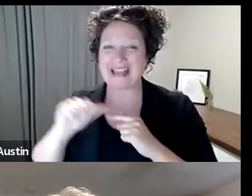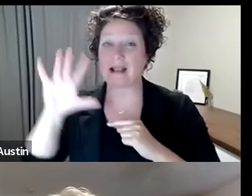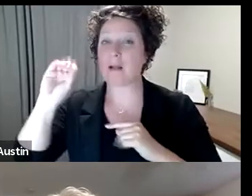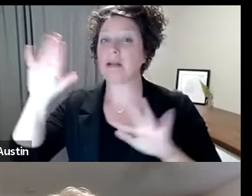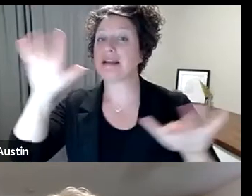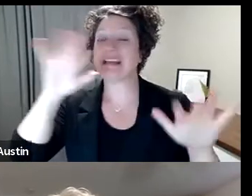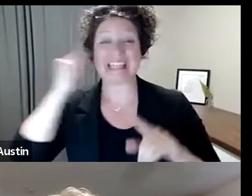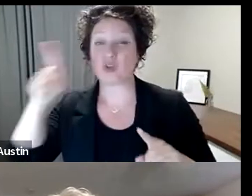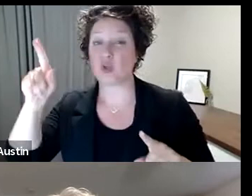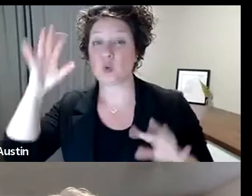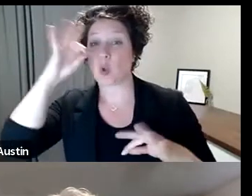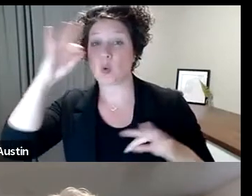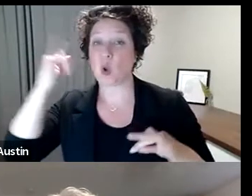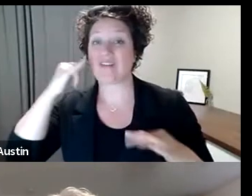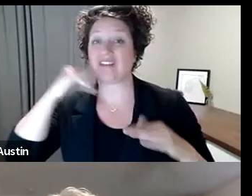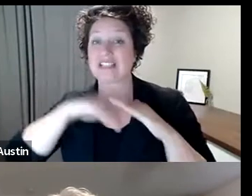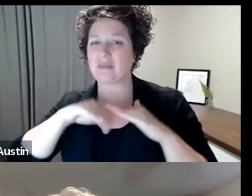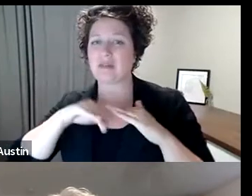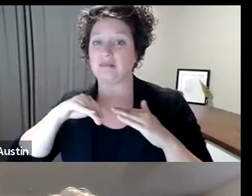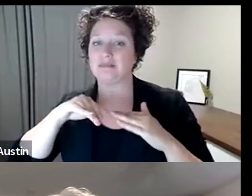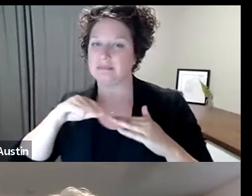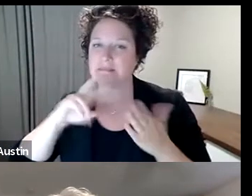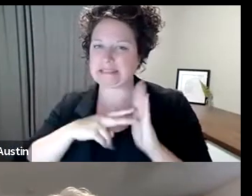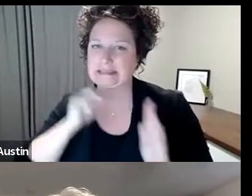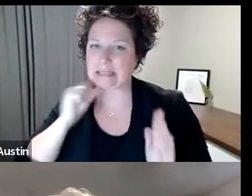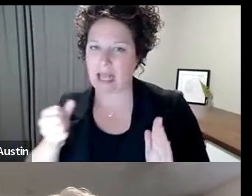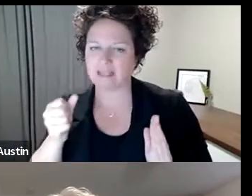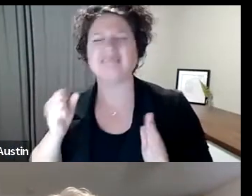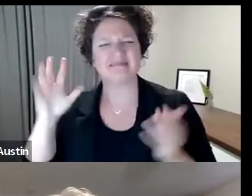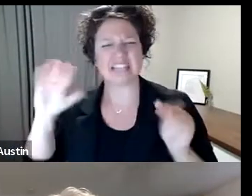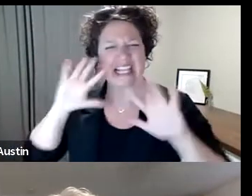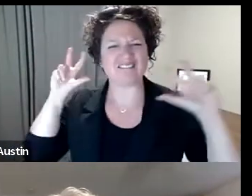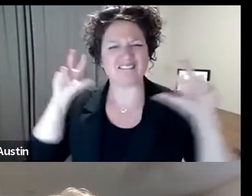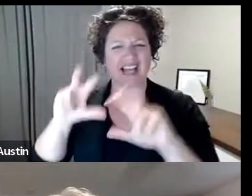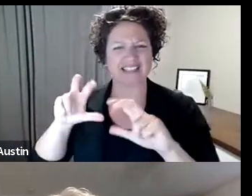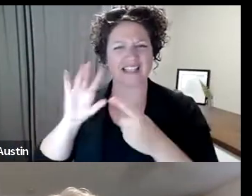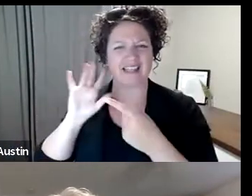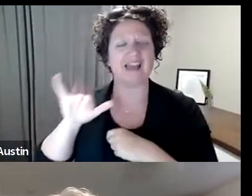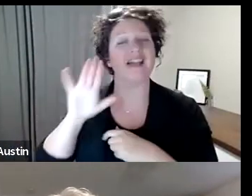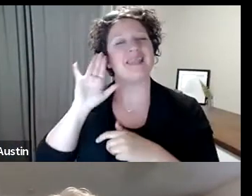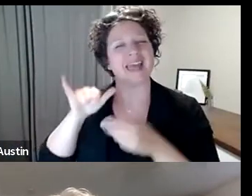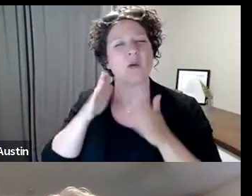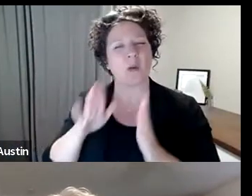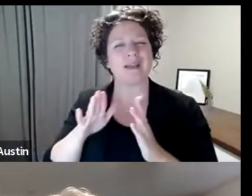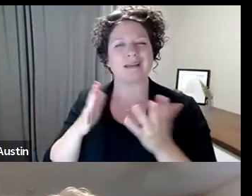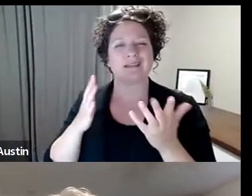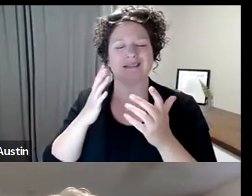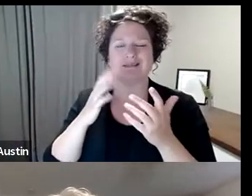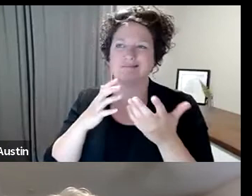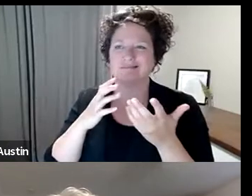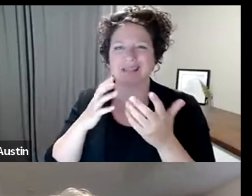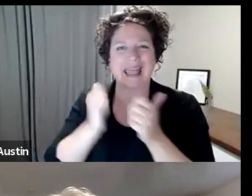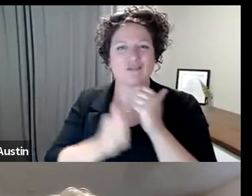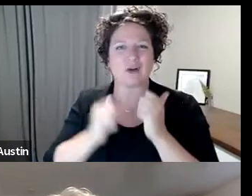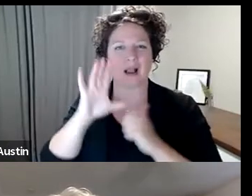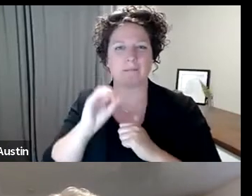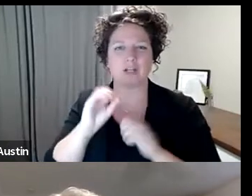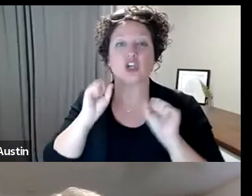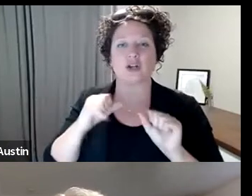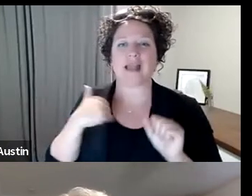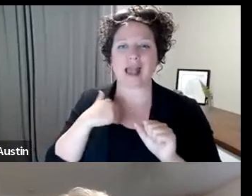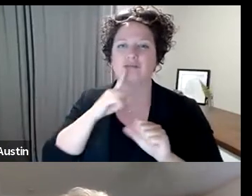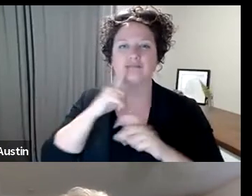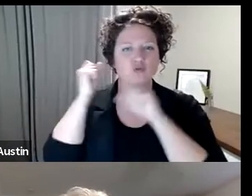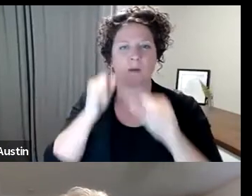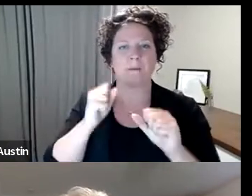if it's accessible, it's not. So invest in that leadership. And so that every company does now have a pretty robust